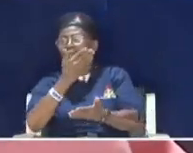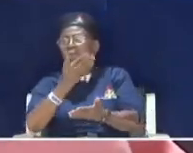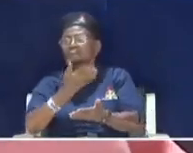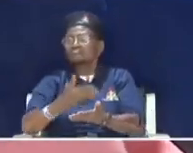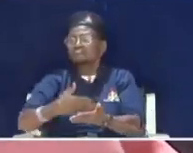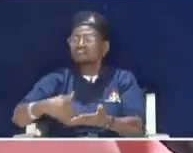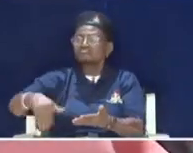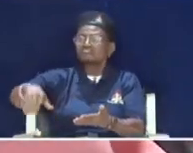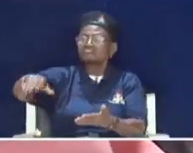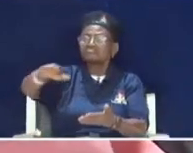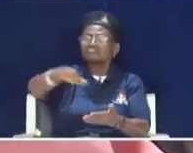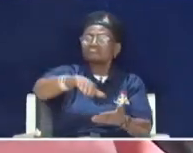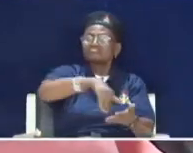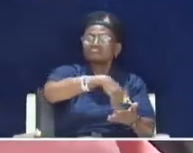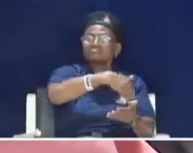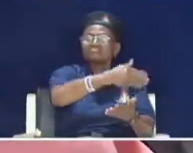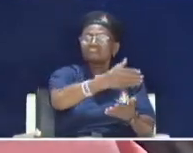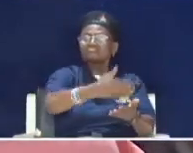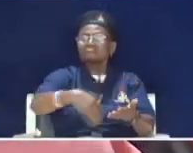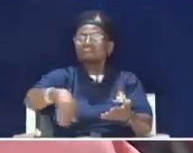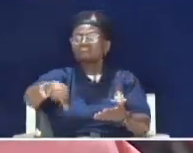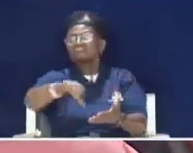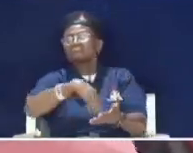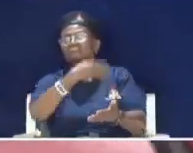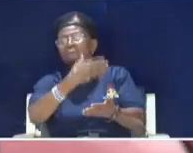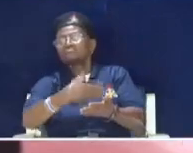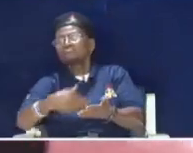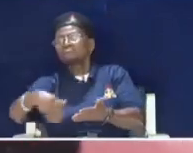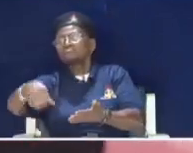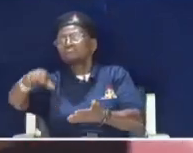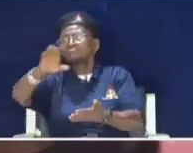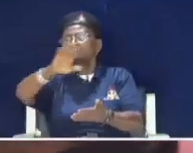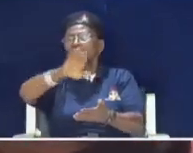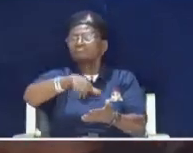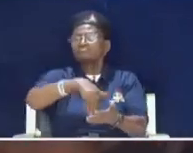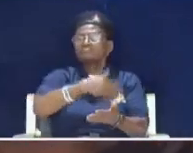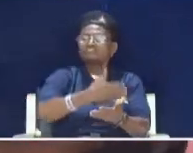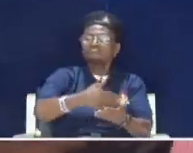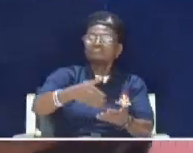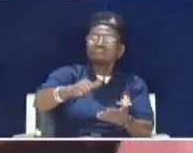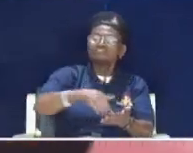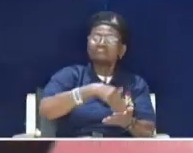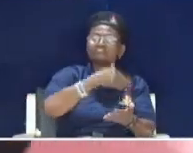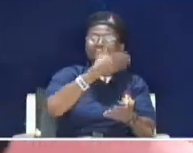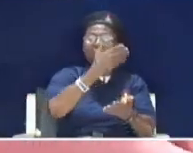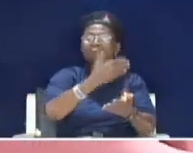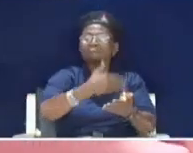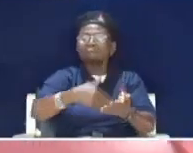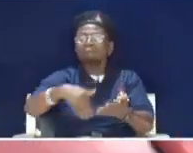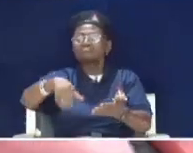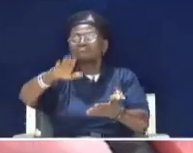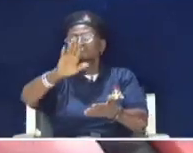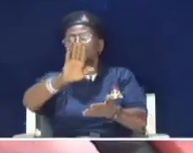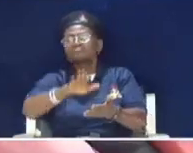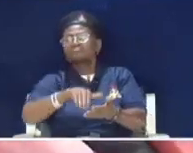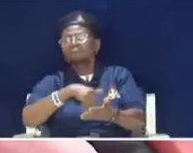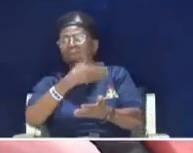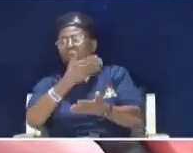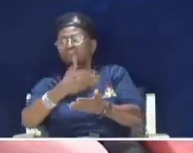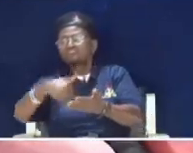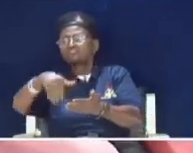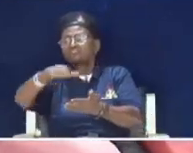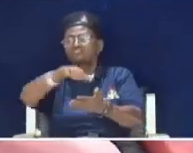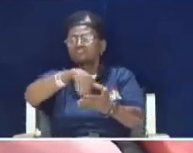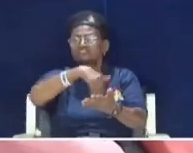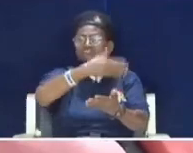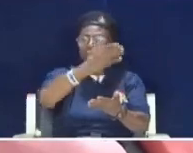gentle and pure. For greater than all, his